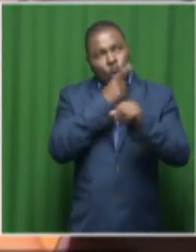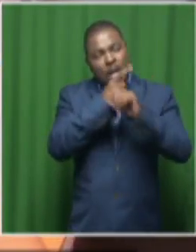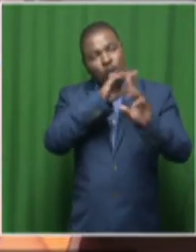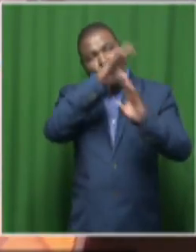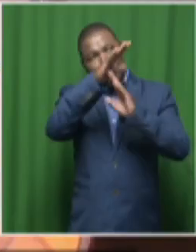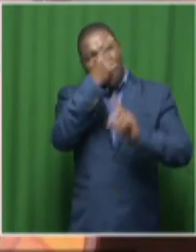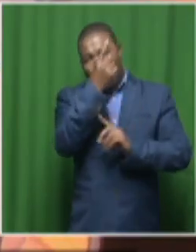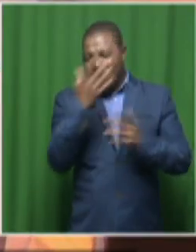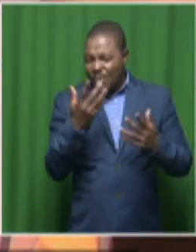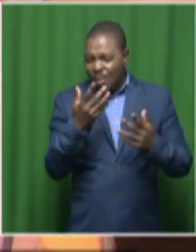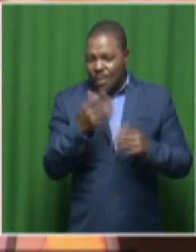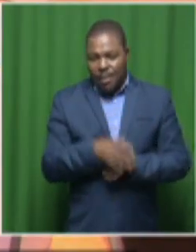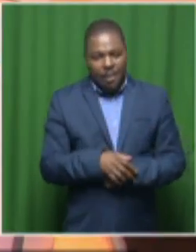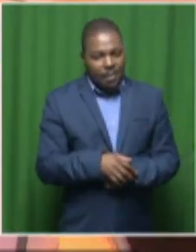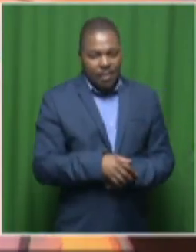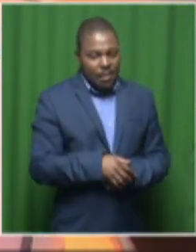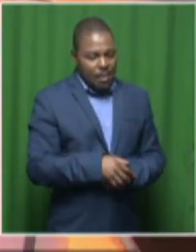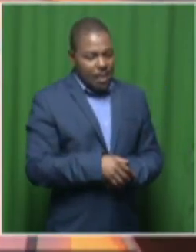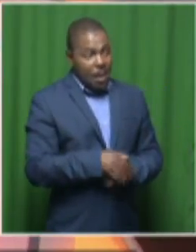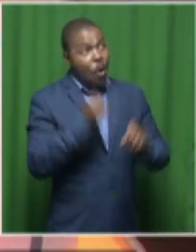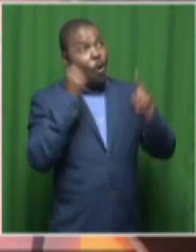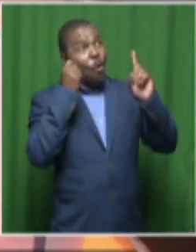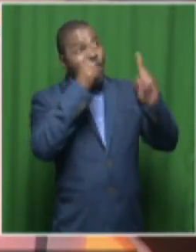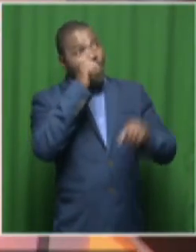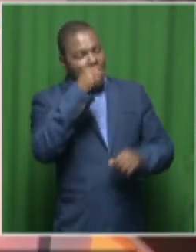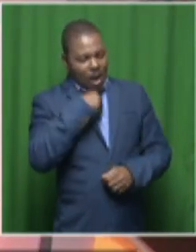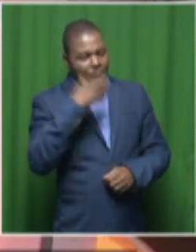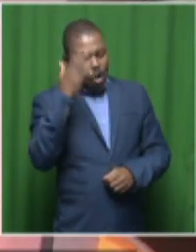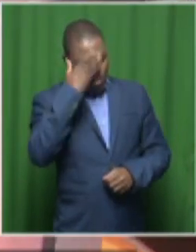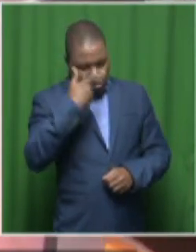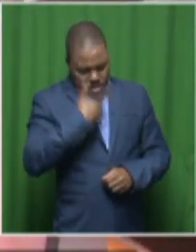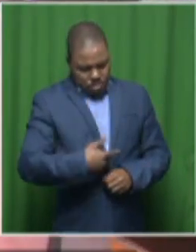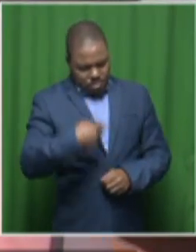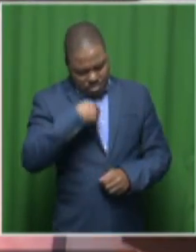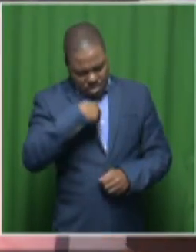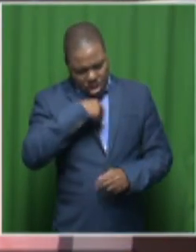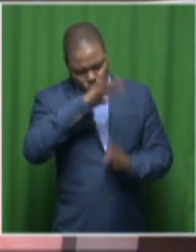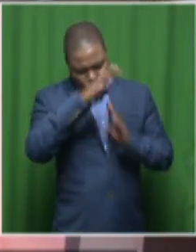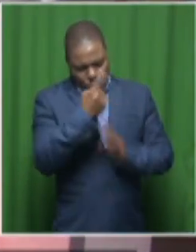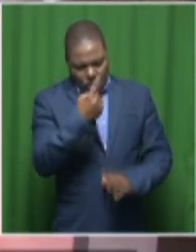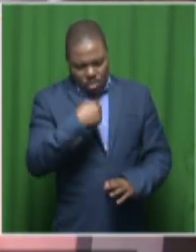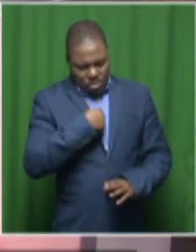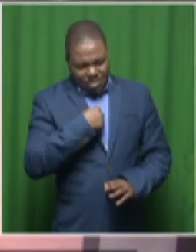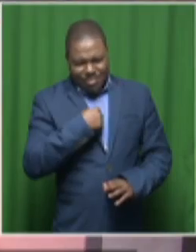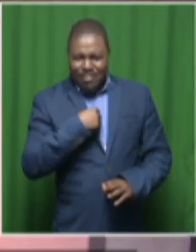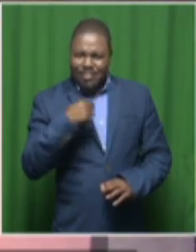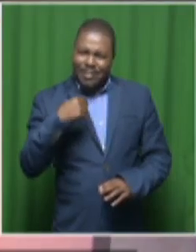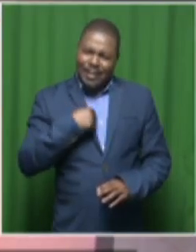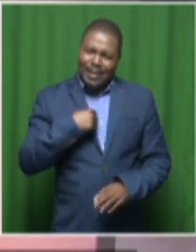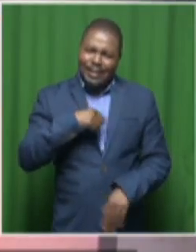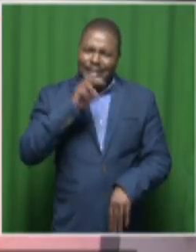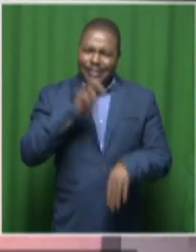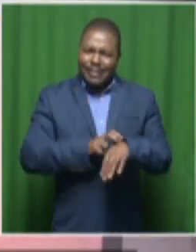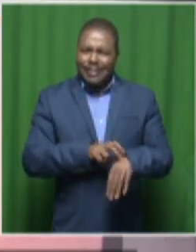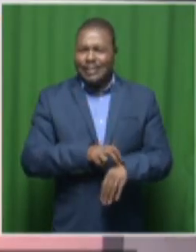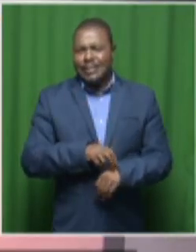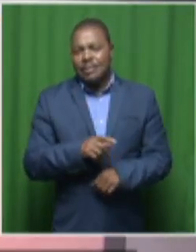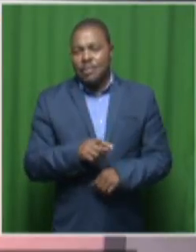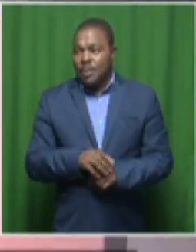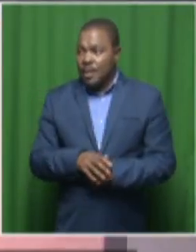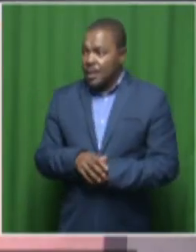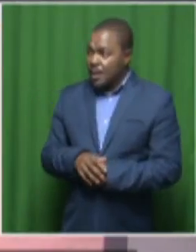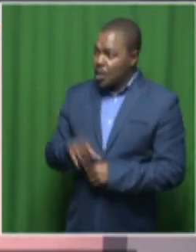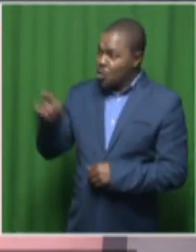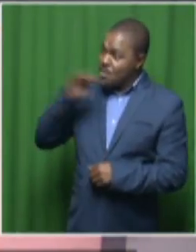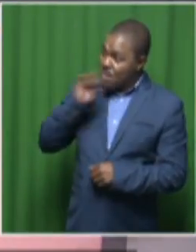The main goal is that I know that I am #1. So I don't need to find. So basically you're